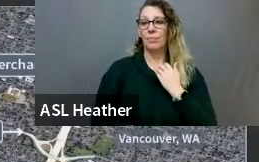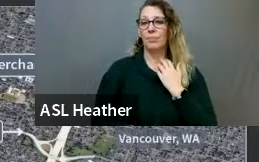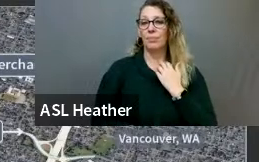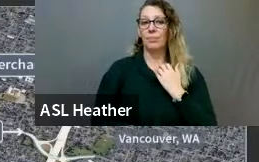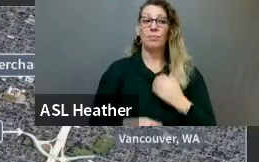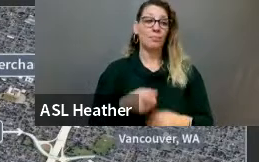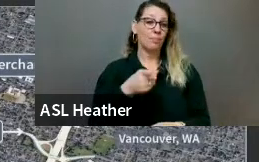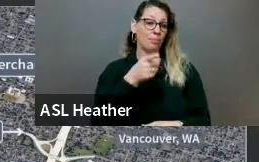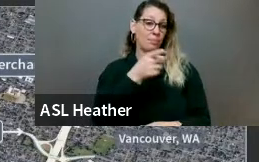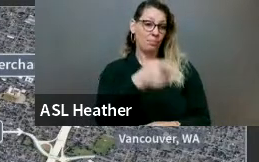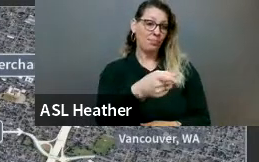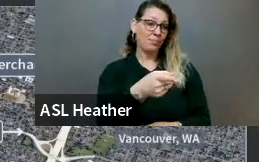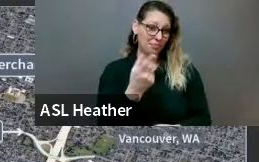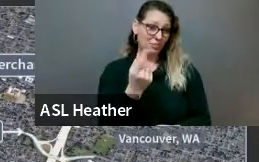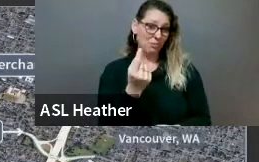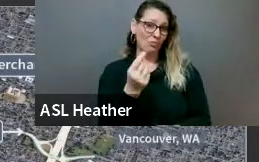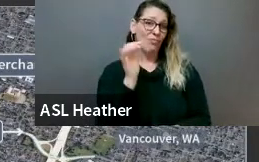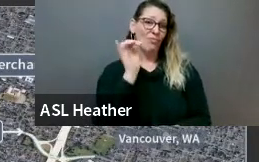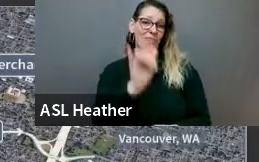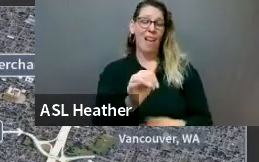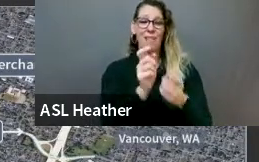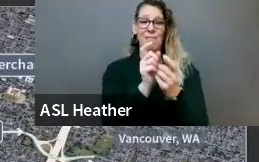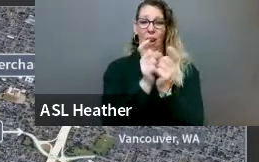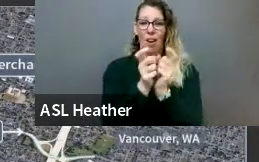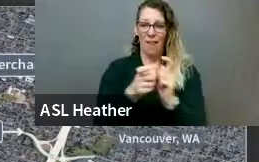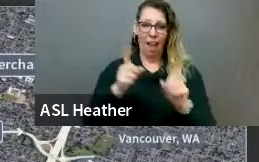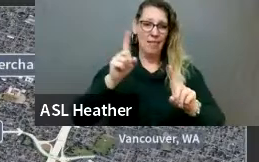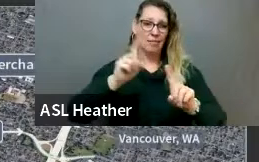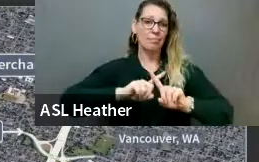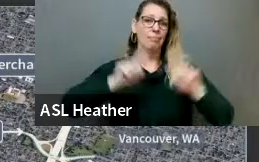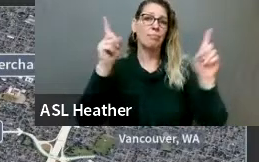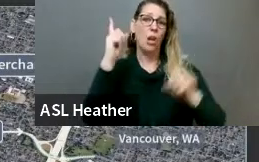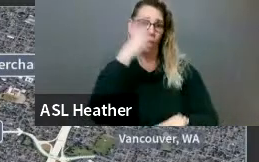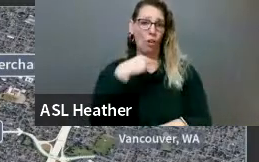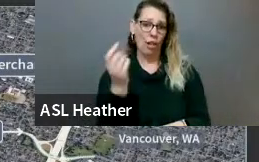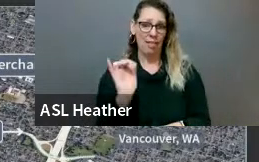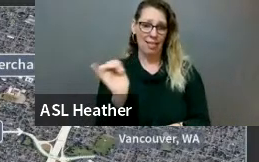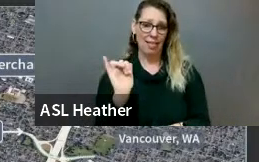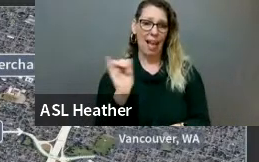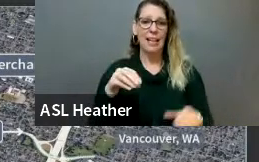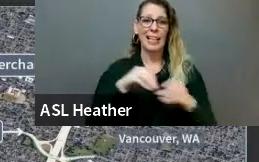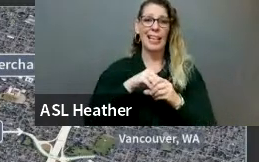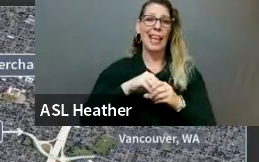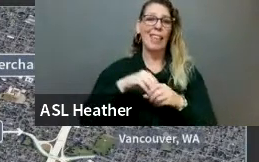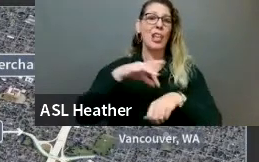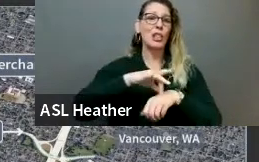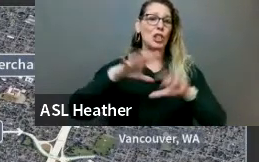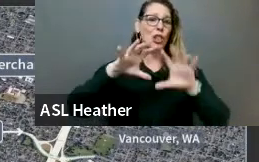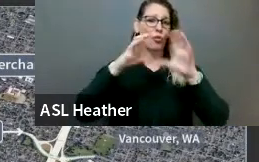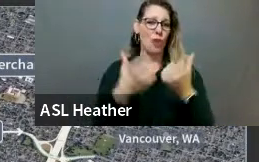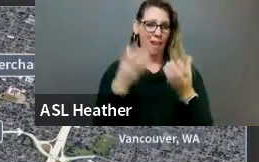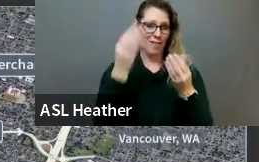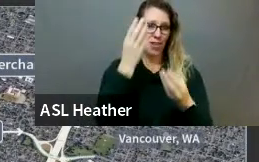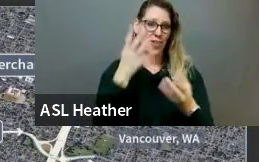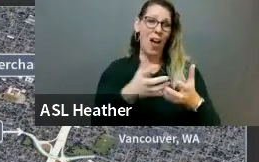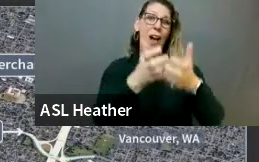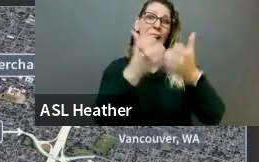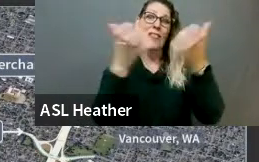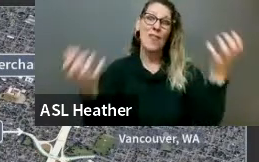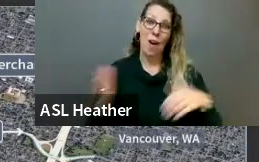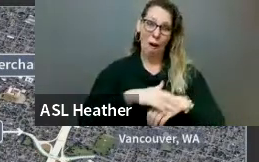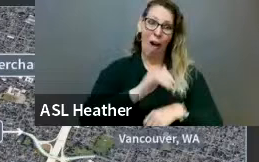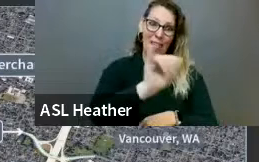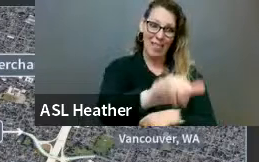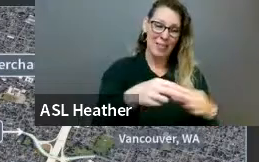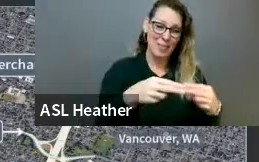So this is what the components of that modified locally preferred alternative look like within their geographic context. A lot of things on this slide.